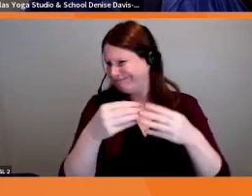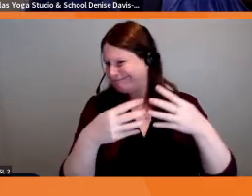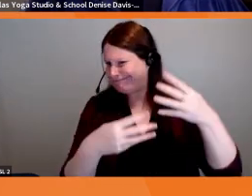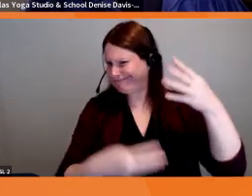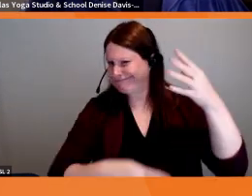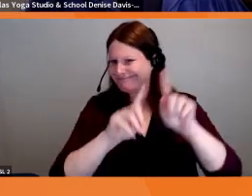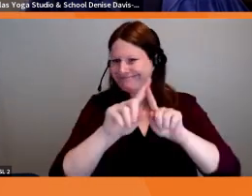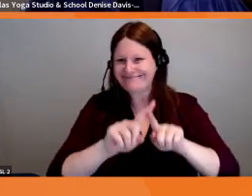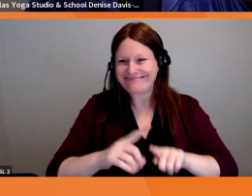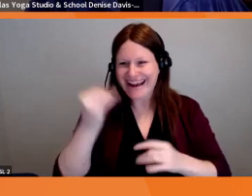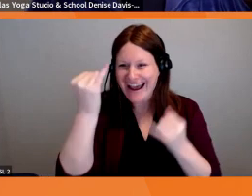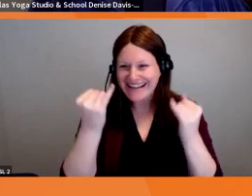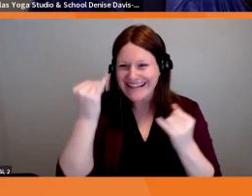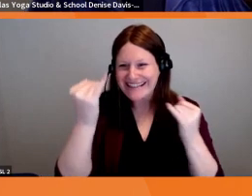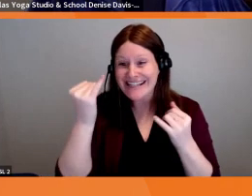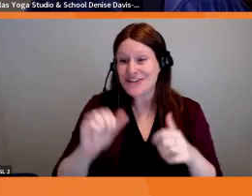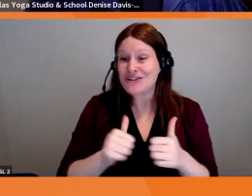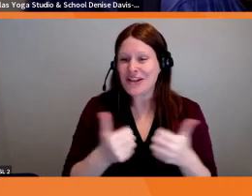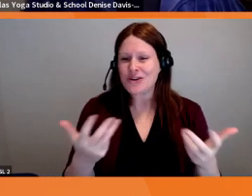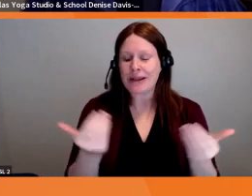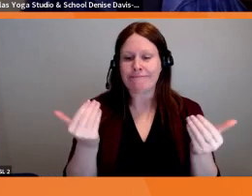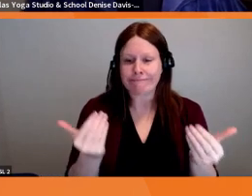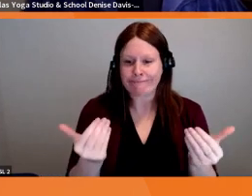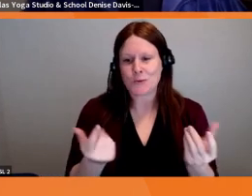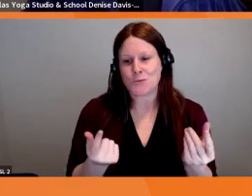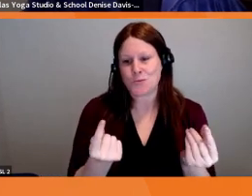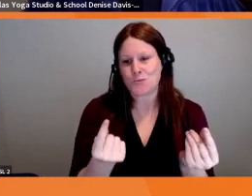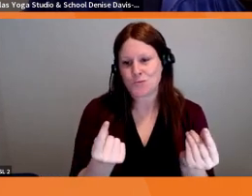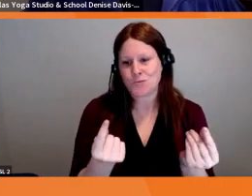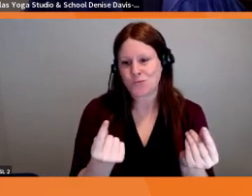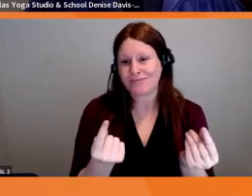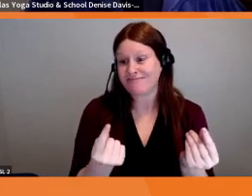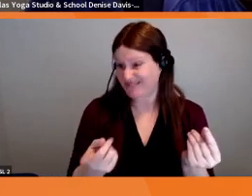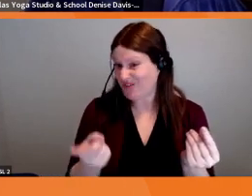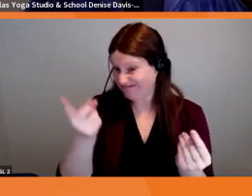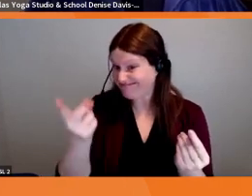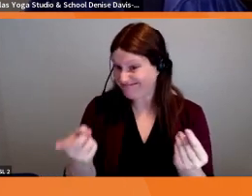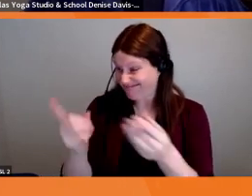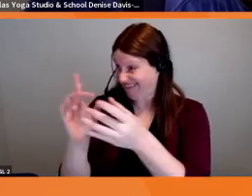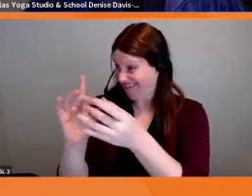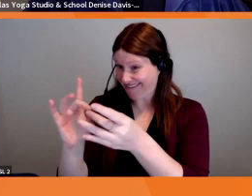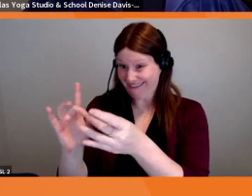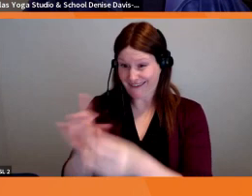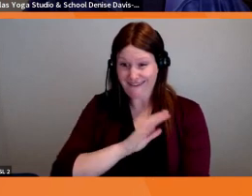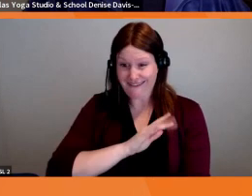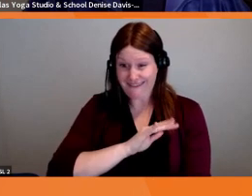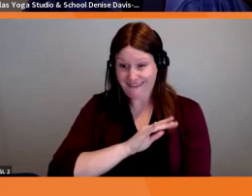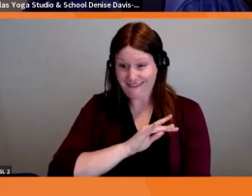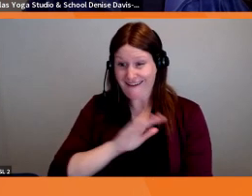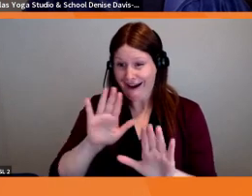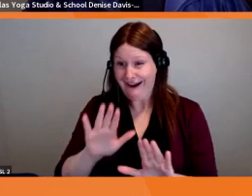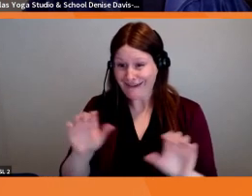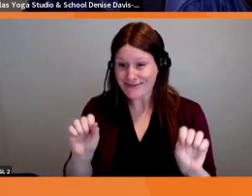challenge is to actually do them. So now everyone who identified all these awesome things that we could be doing,